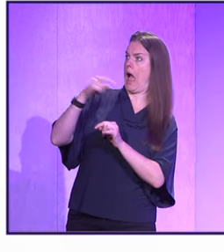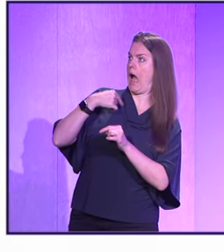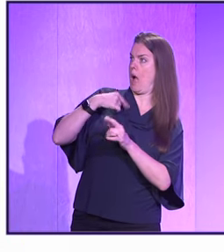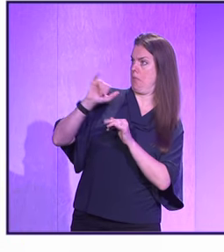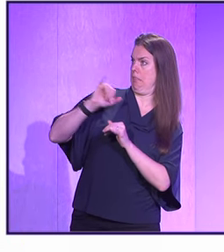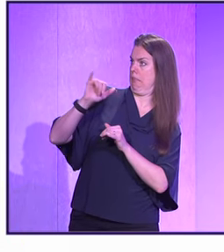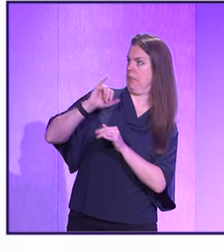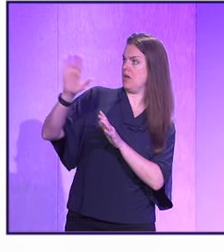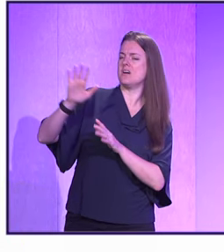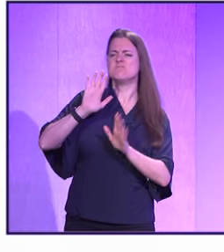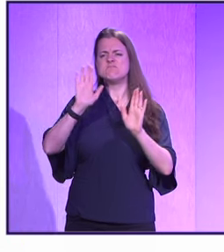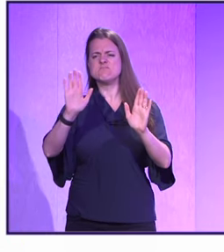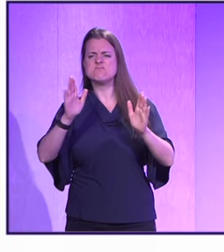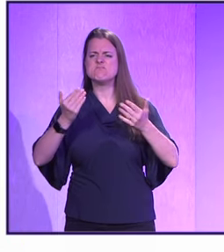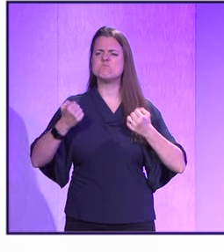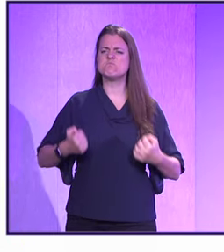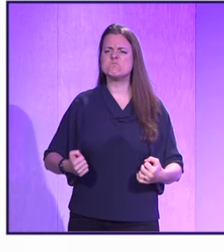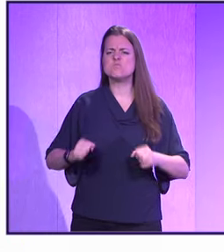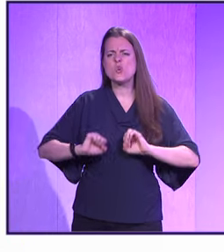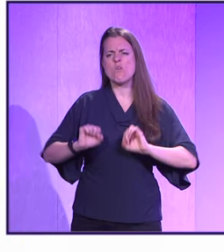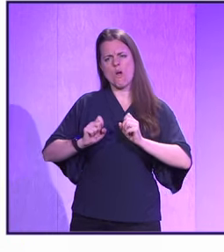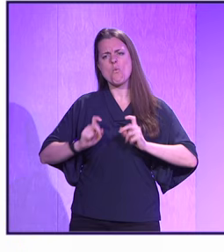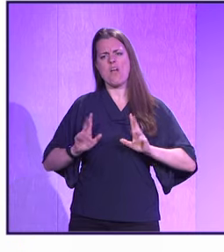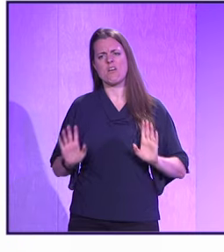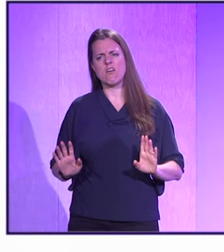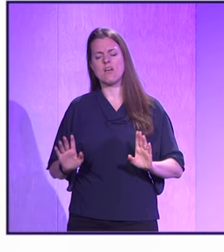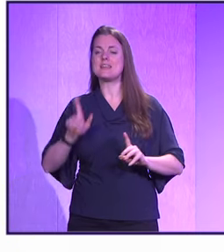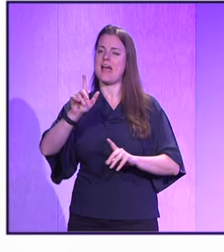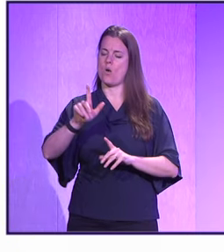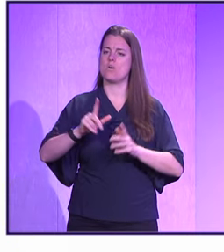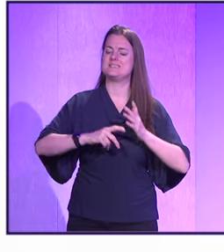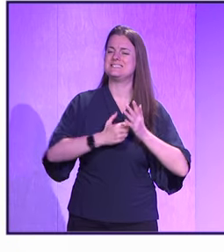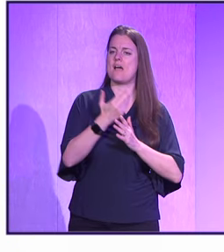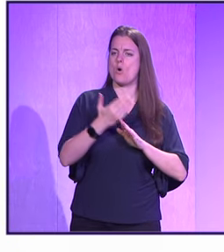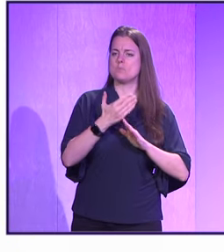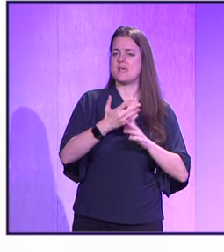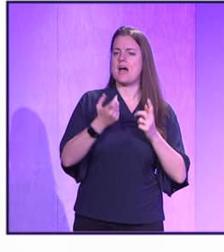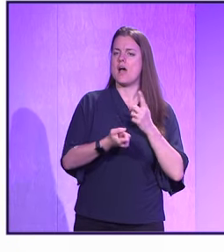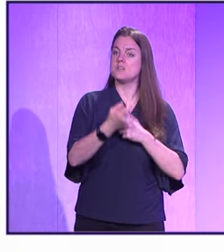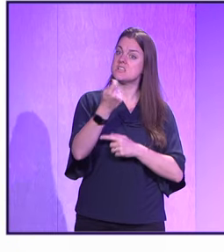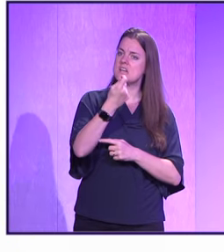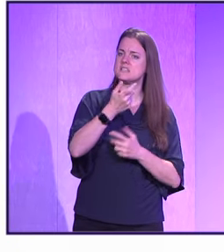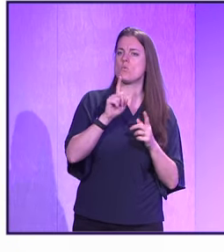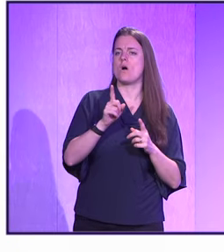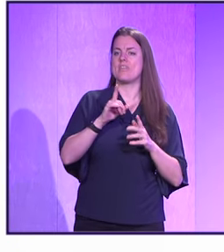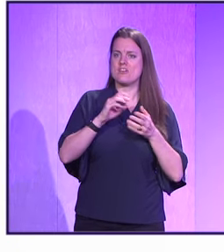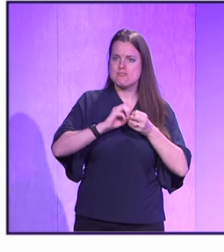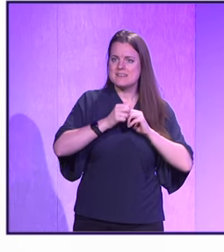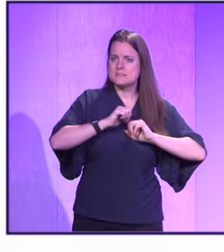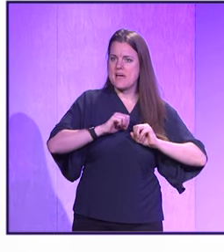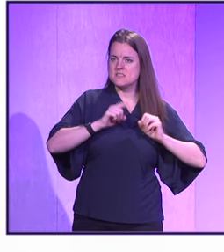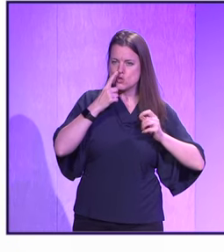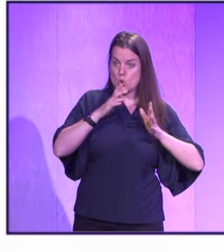team. Here's where I recommend you start, and here's where the teams that navigated DevOps transformation succeeded. They created space